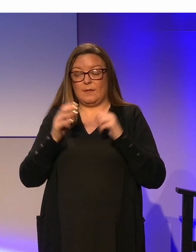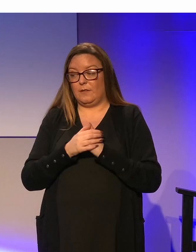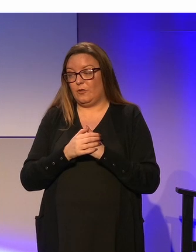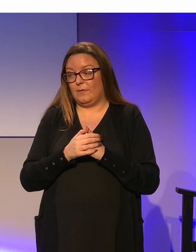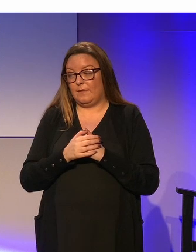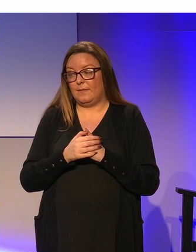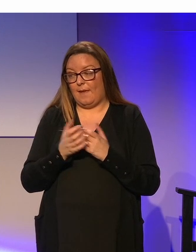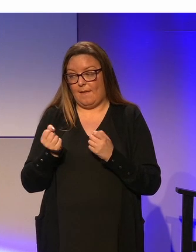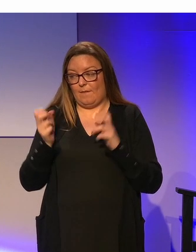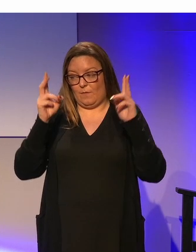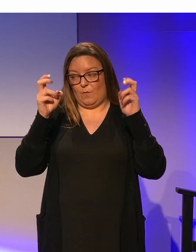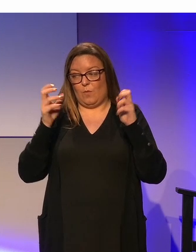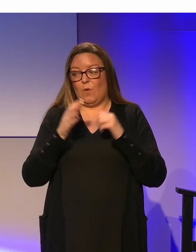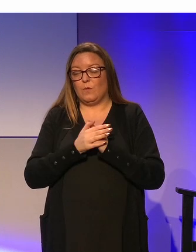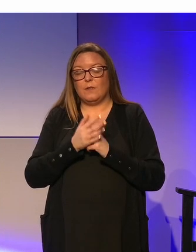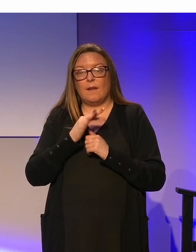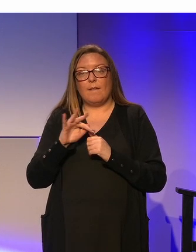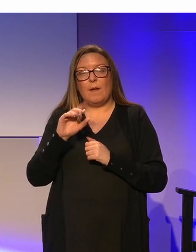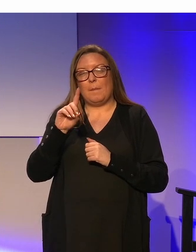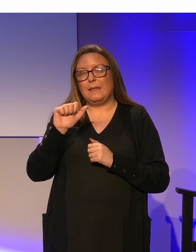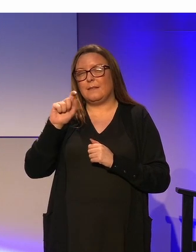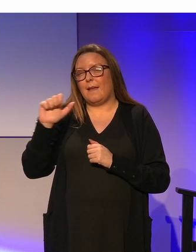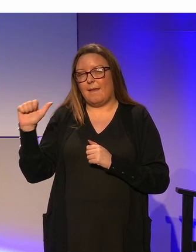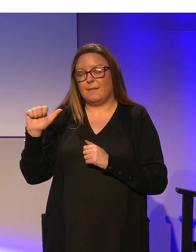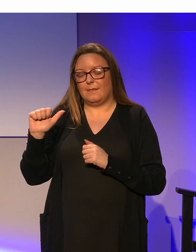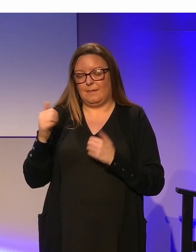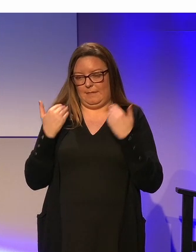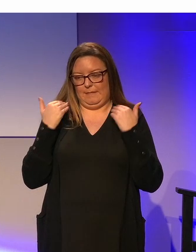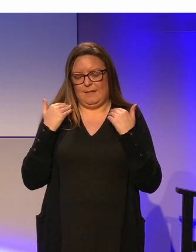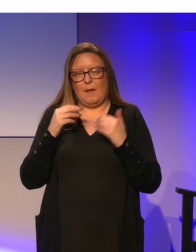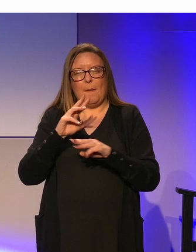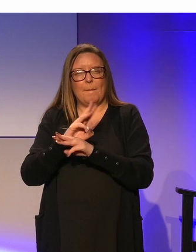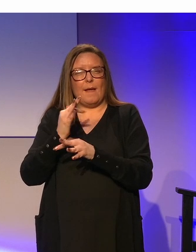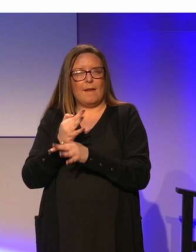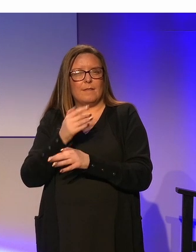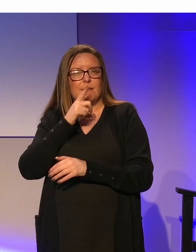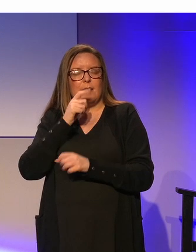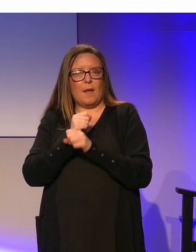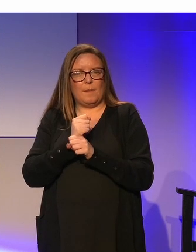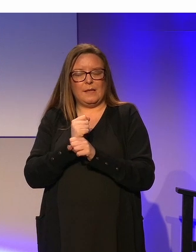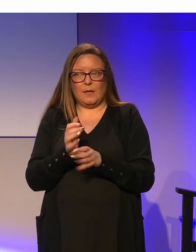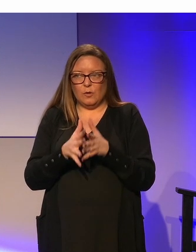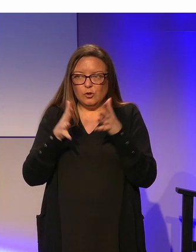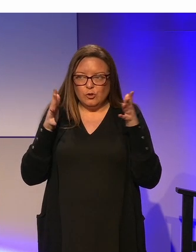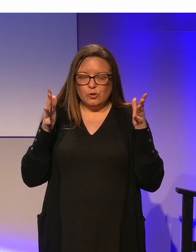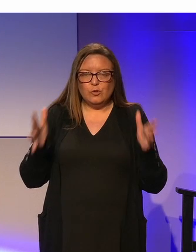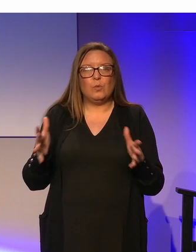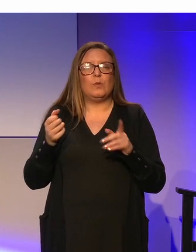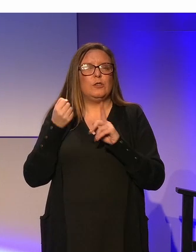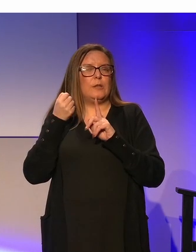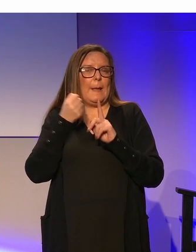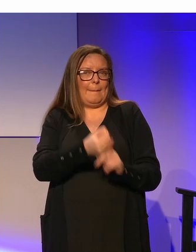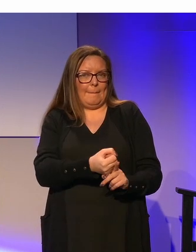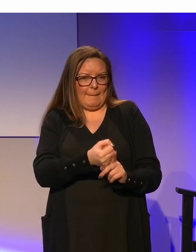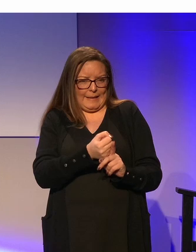is a quotation from the data in the survey, parents talking about the huge impact that their